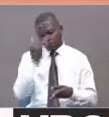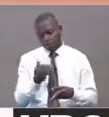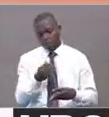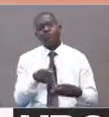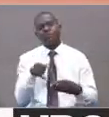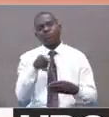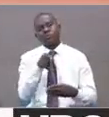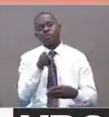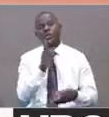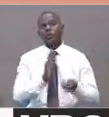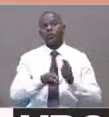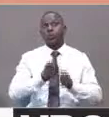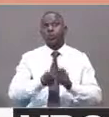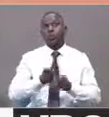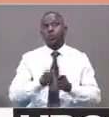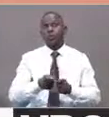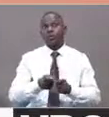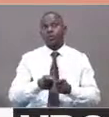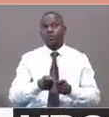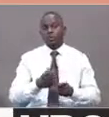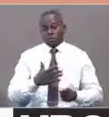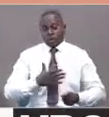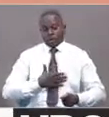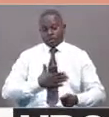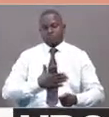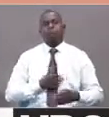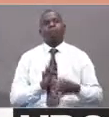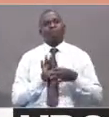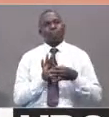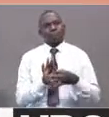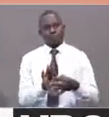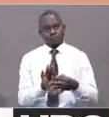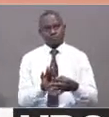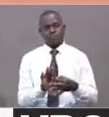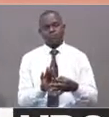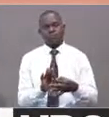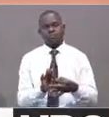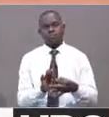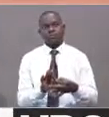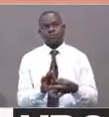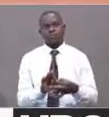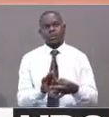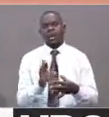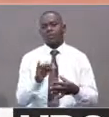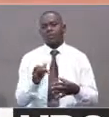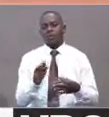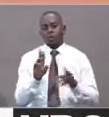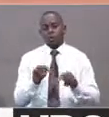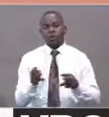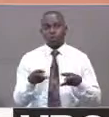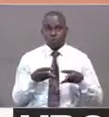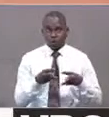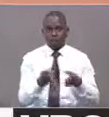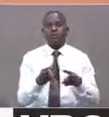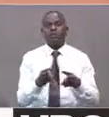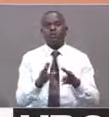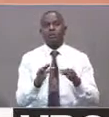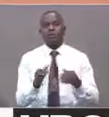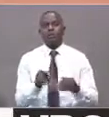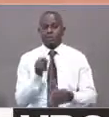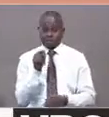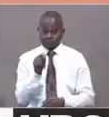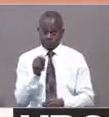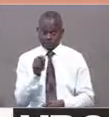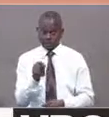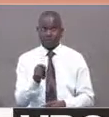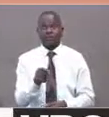them, on our side, then these ones have nowhere to go. Because these ones are